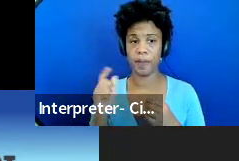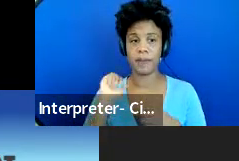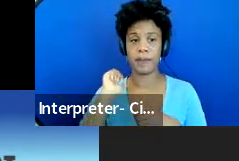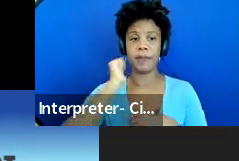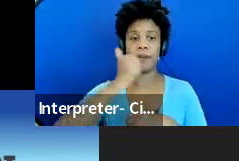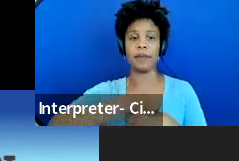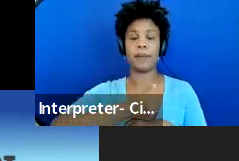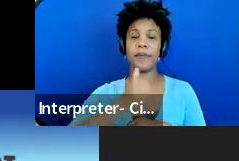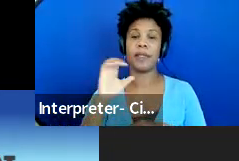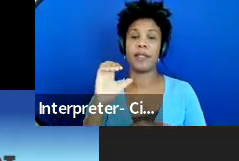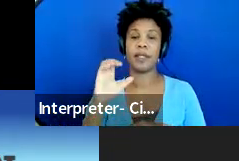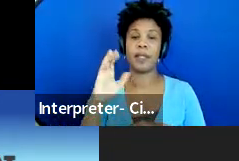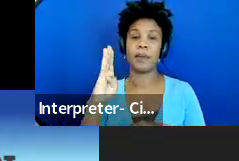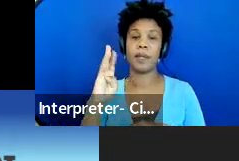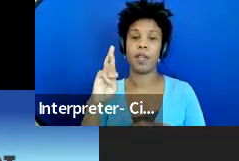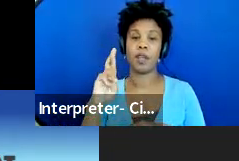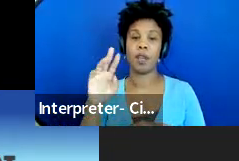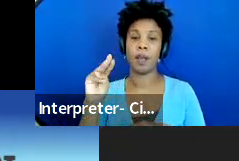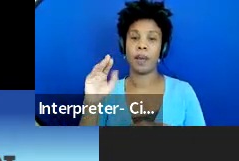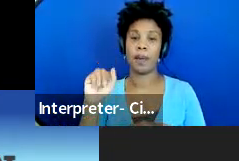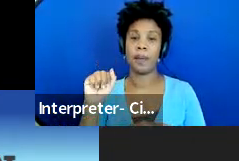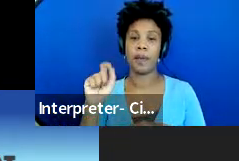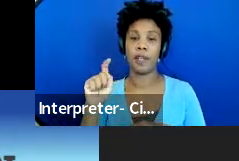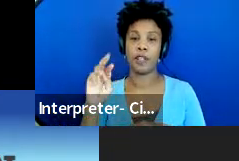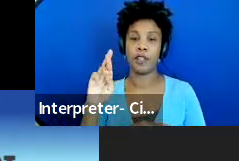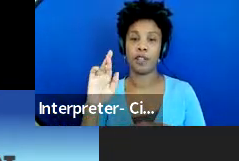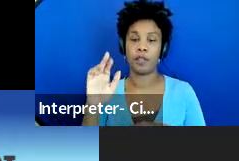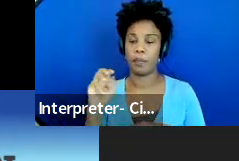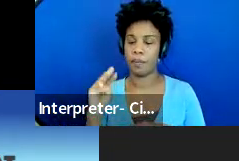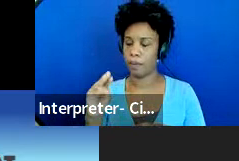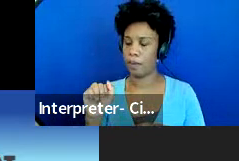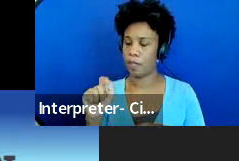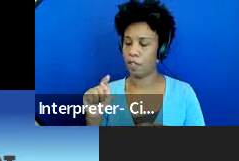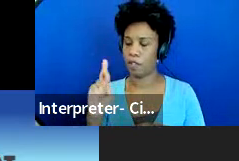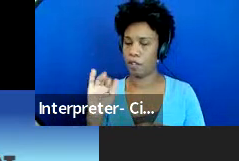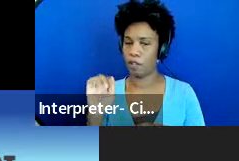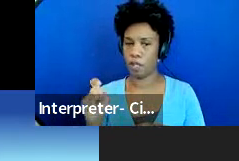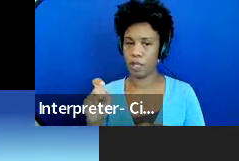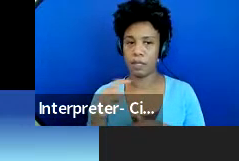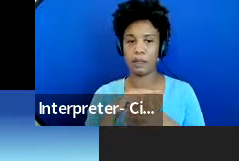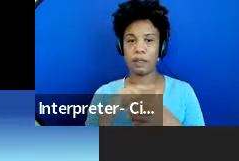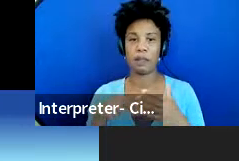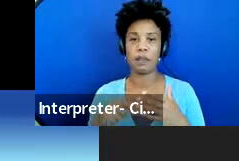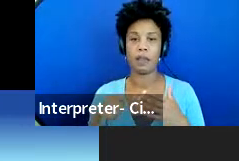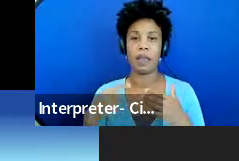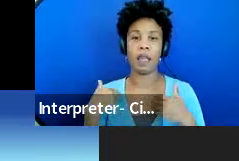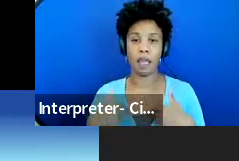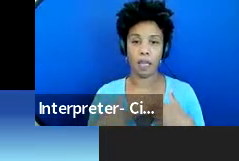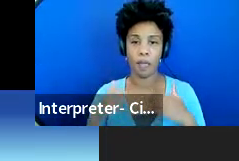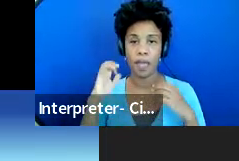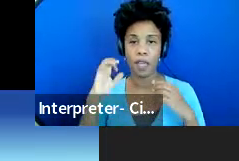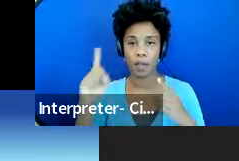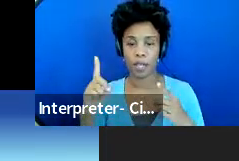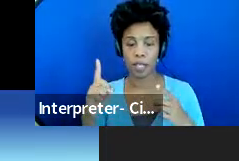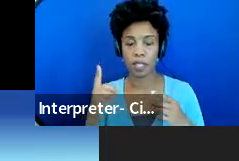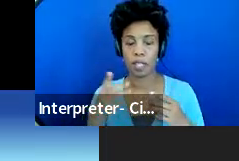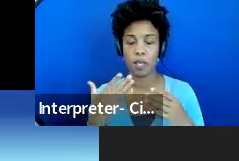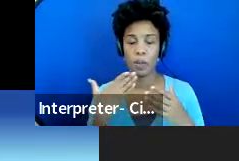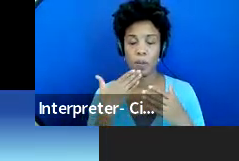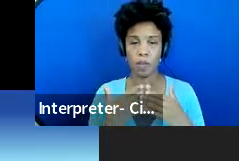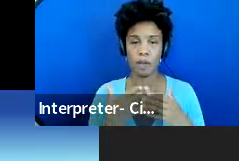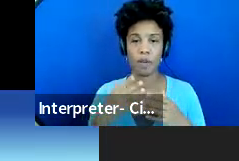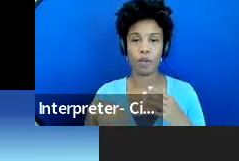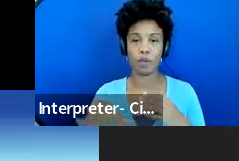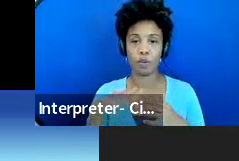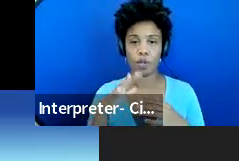education, livelihood, social, and empowerment. And so we're going to, in looking at the School